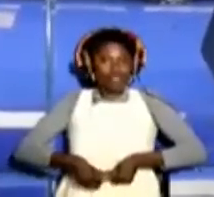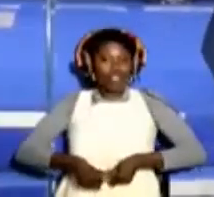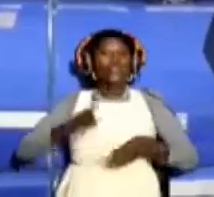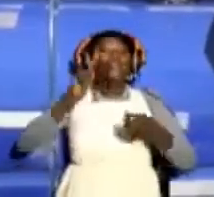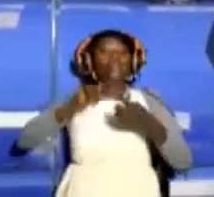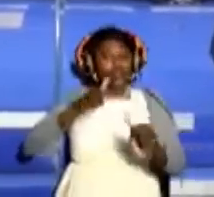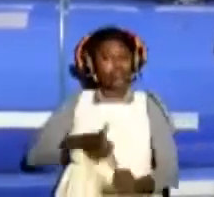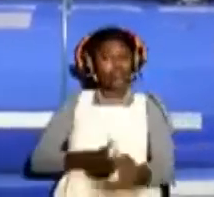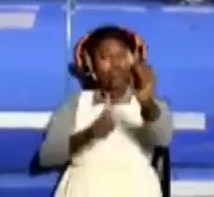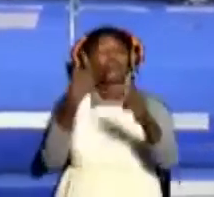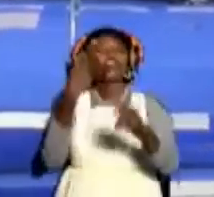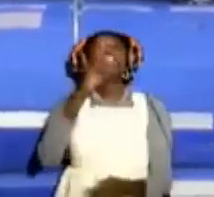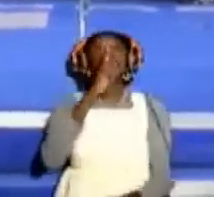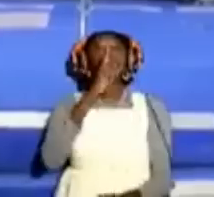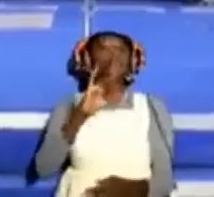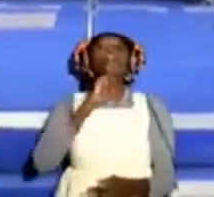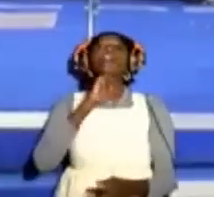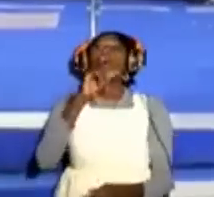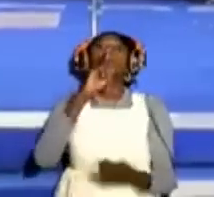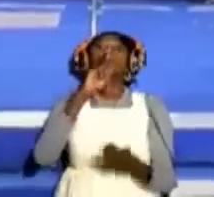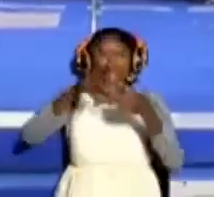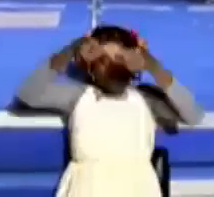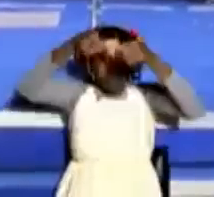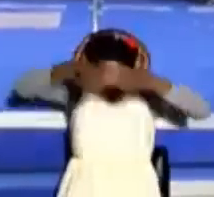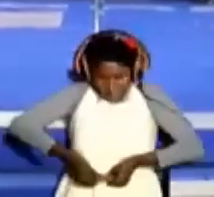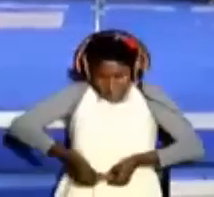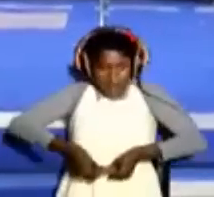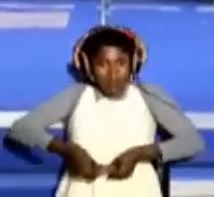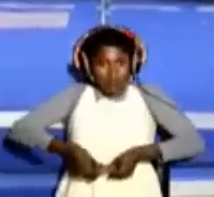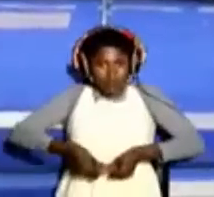To follow the truth is not to be stagnant.